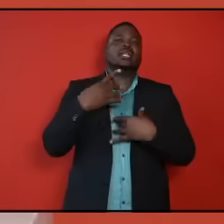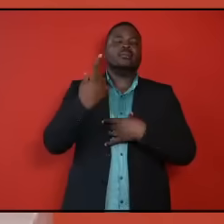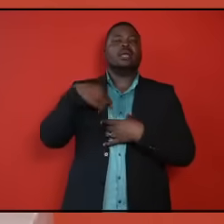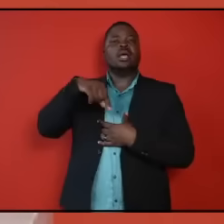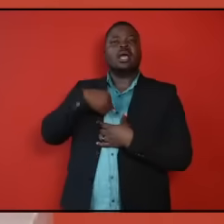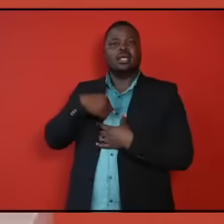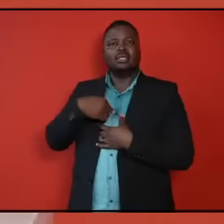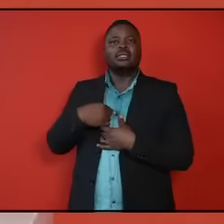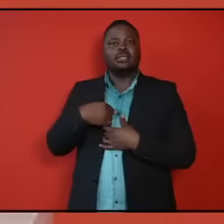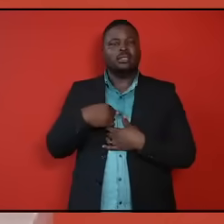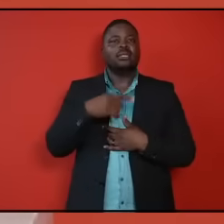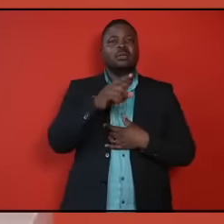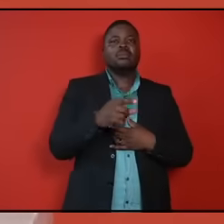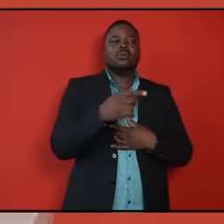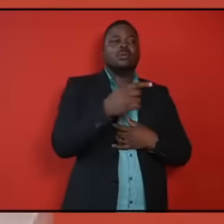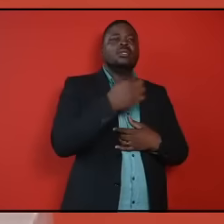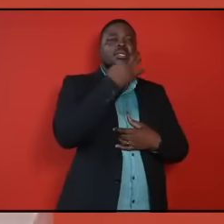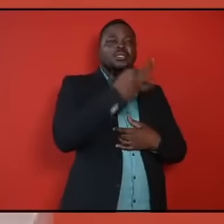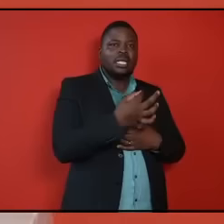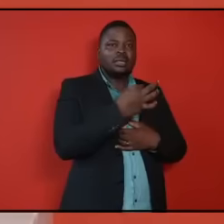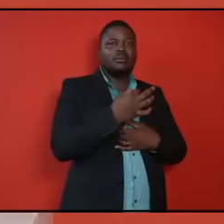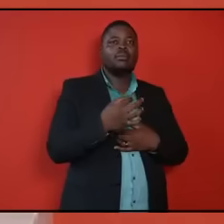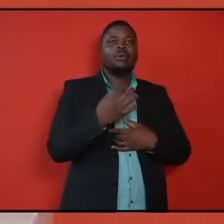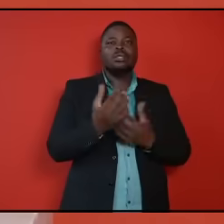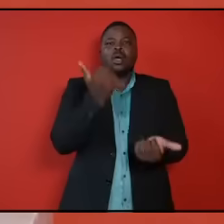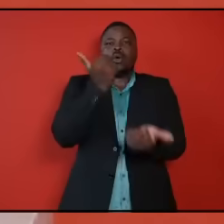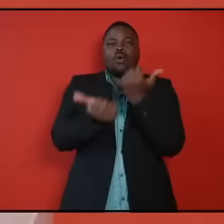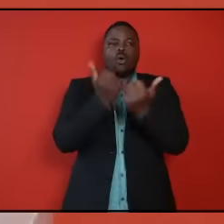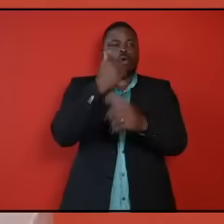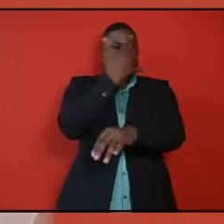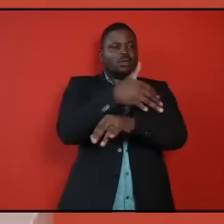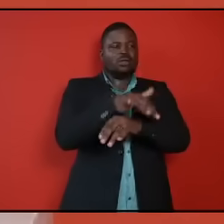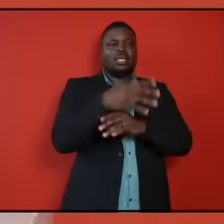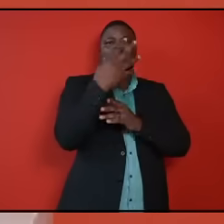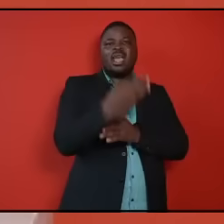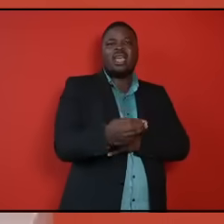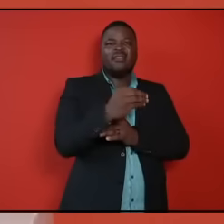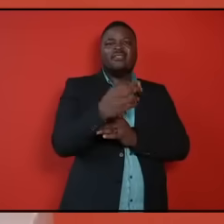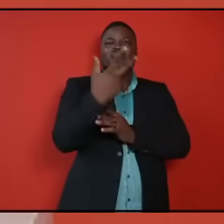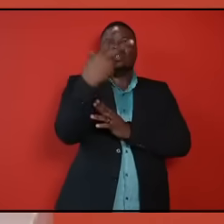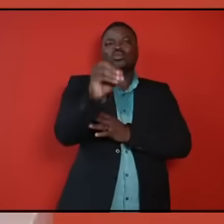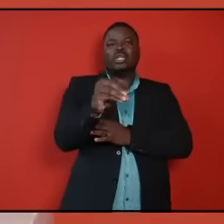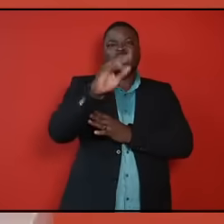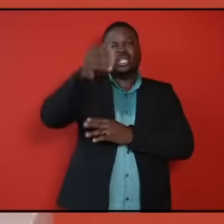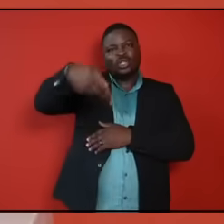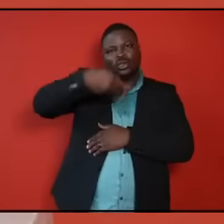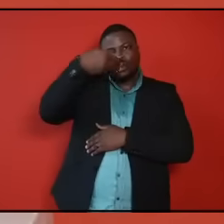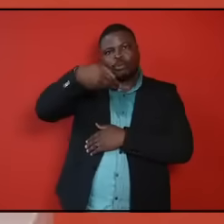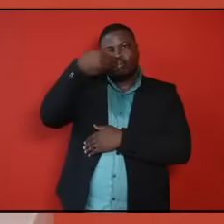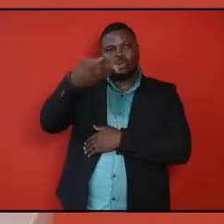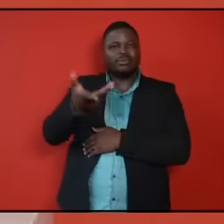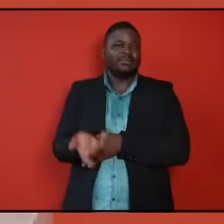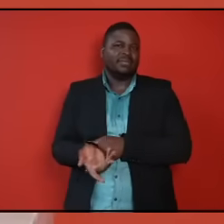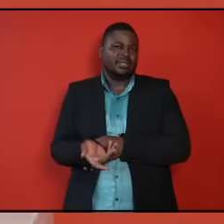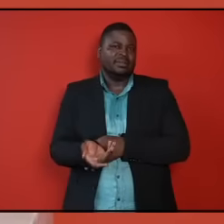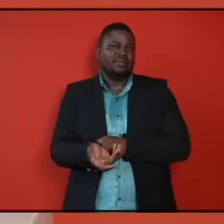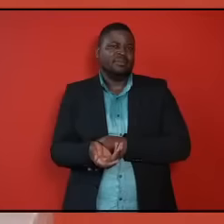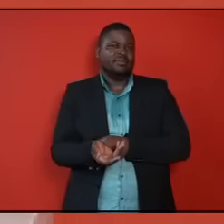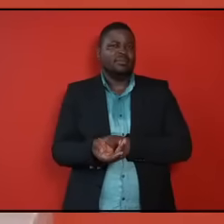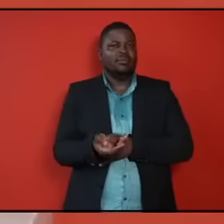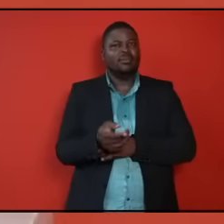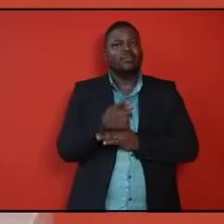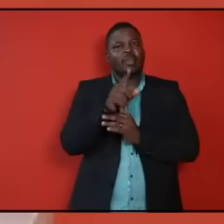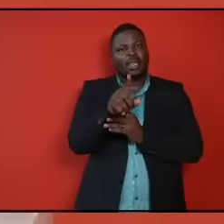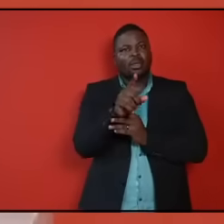soup kitchens outside that court. How does the court know that? When did the court conduct such